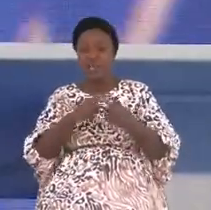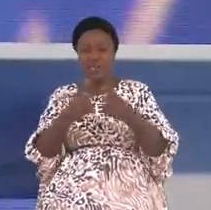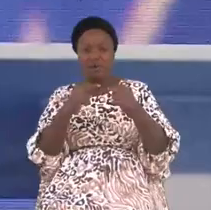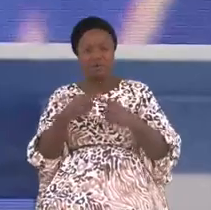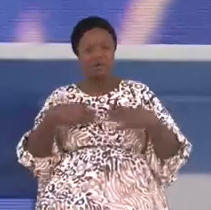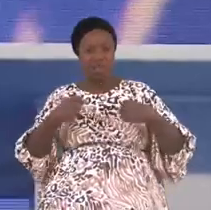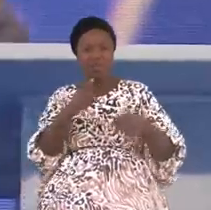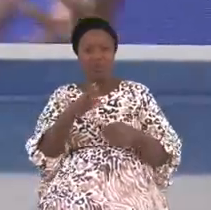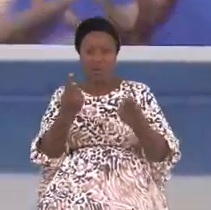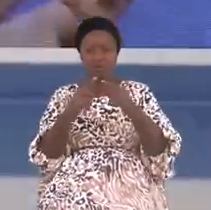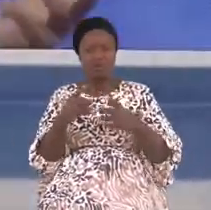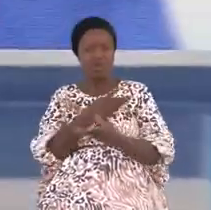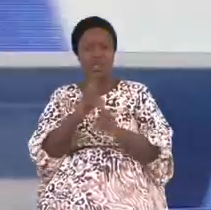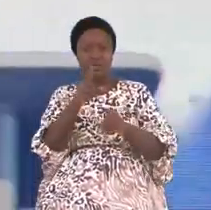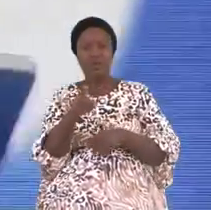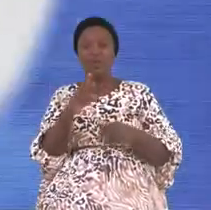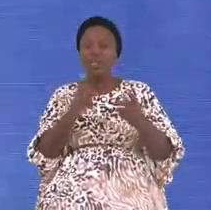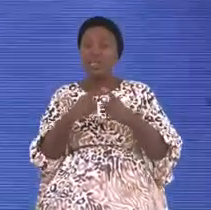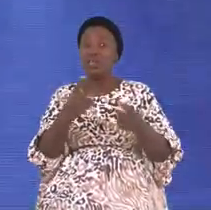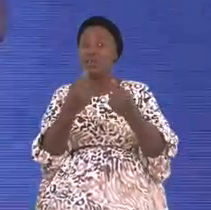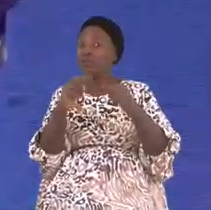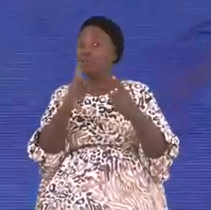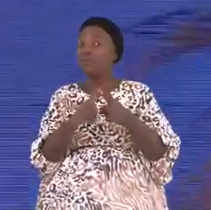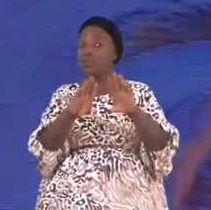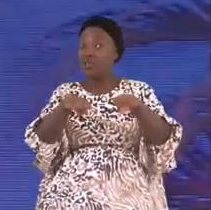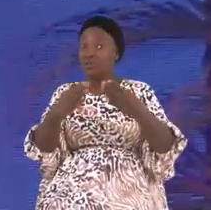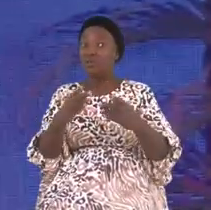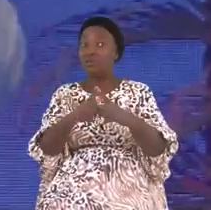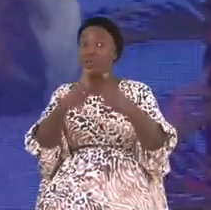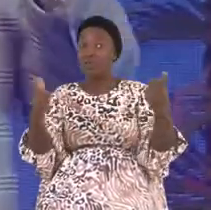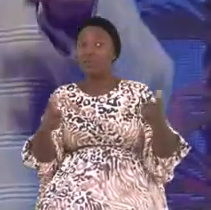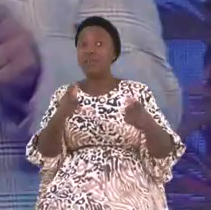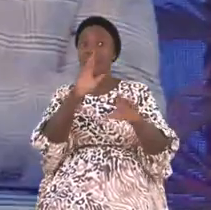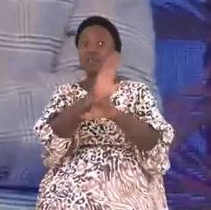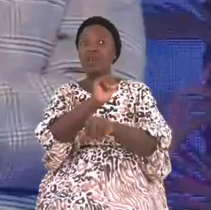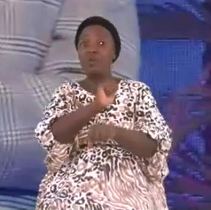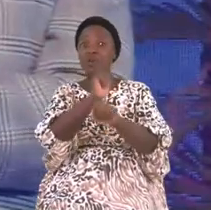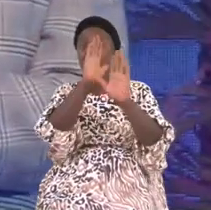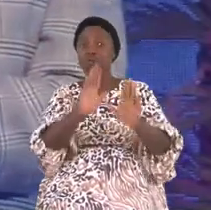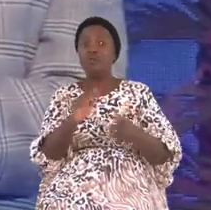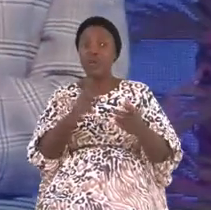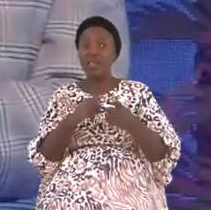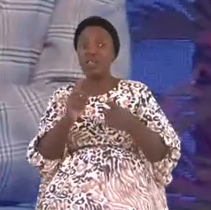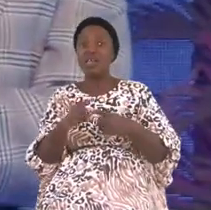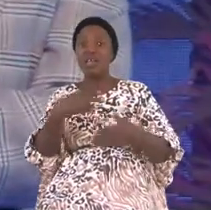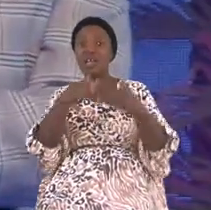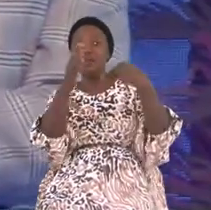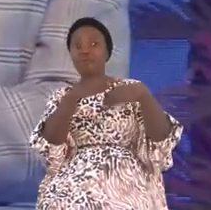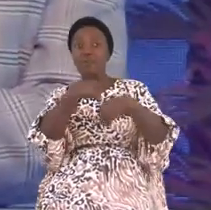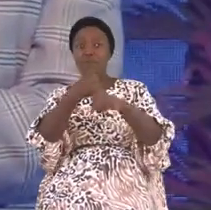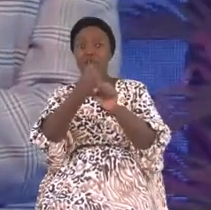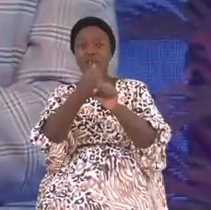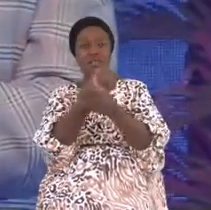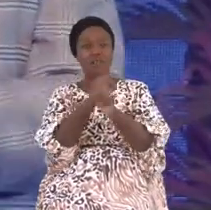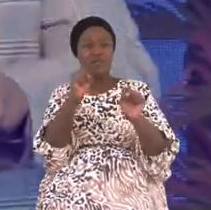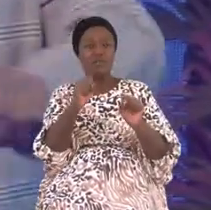to deliver you. He comes to give you supernatural, heaven-made salvation,